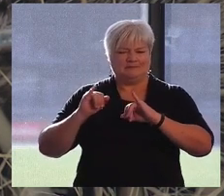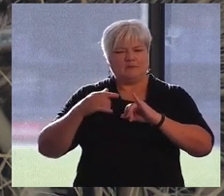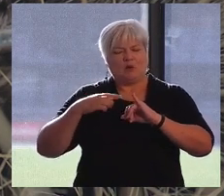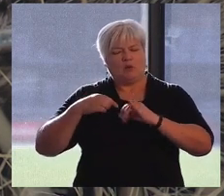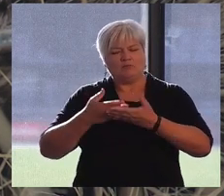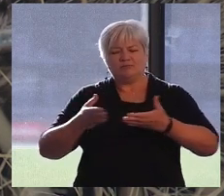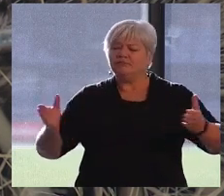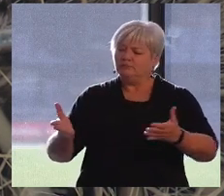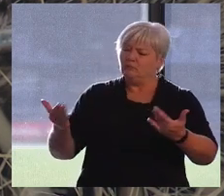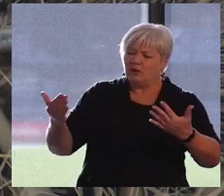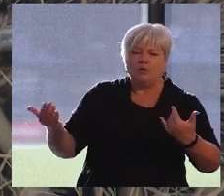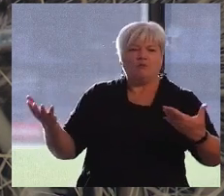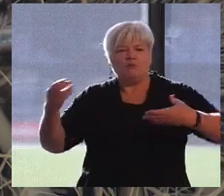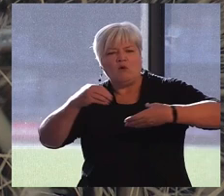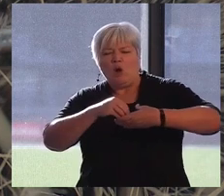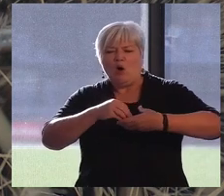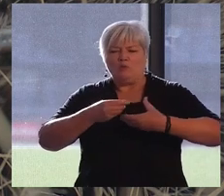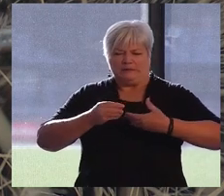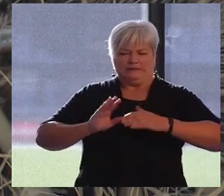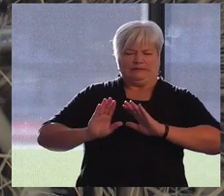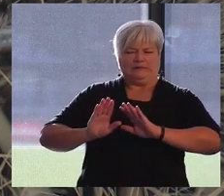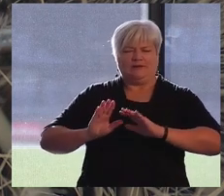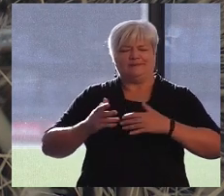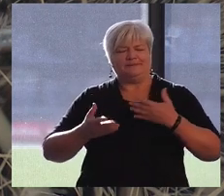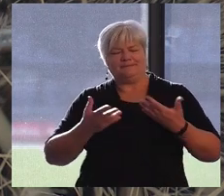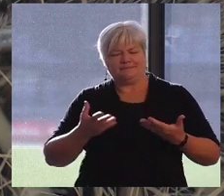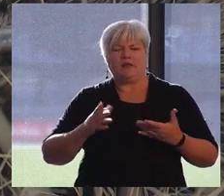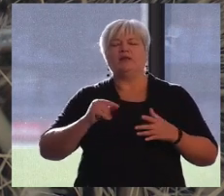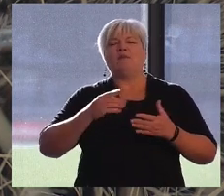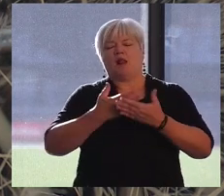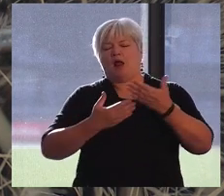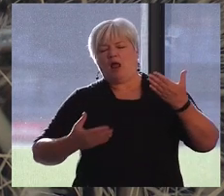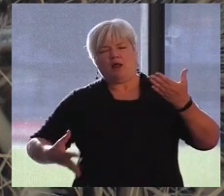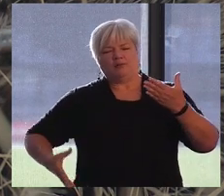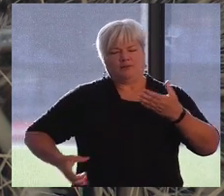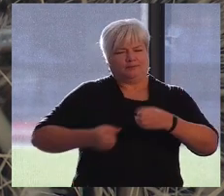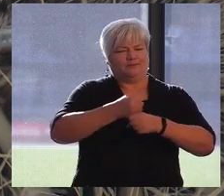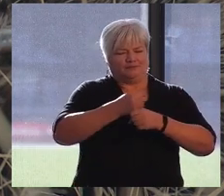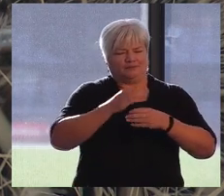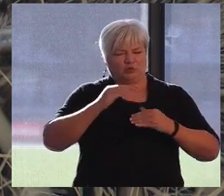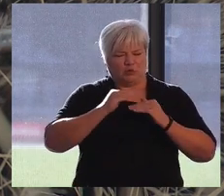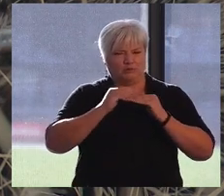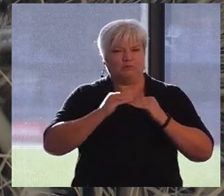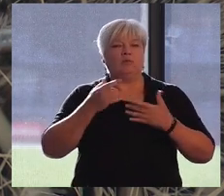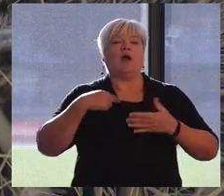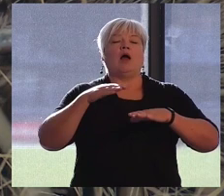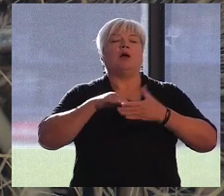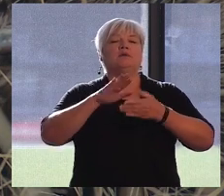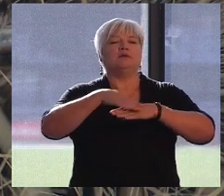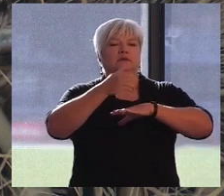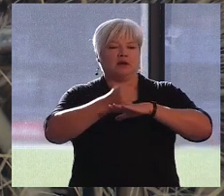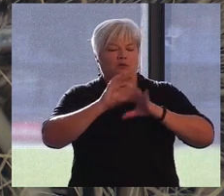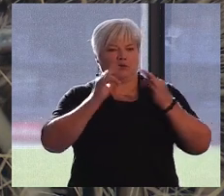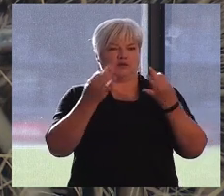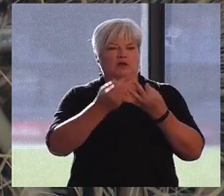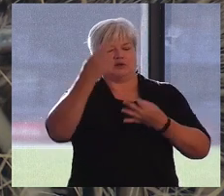in. So to cut a long story short, I ended up co-founding an organisation called Farmers for Climate Action, which